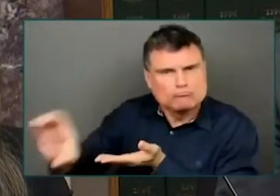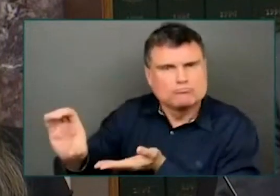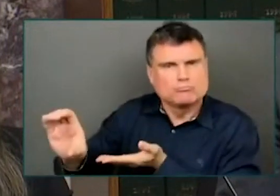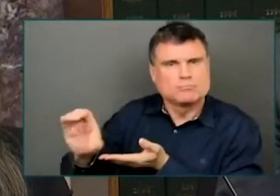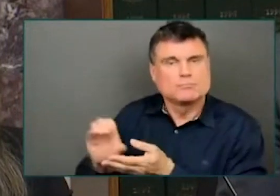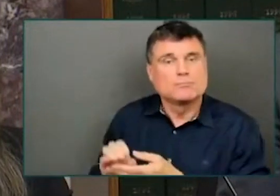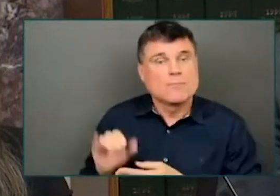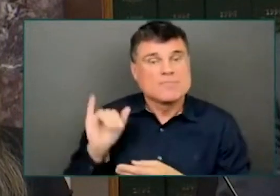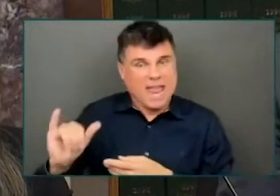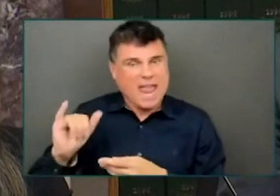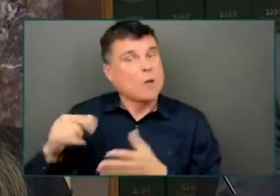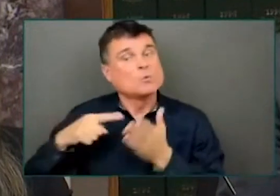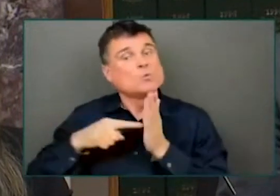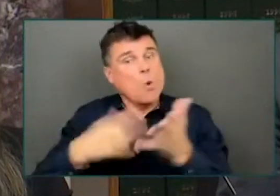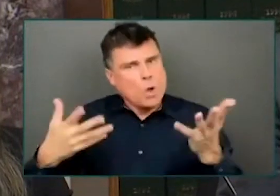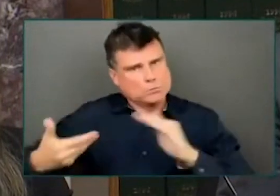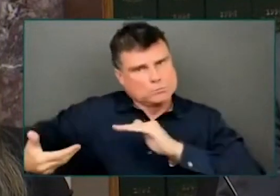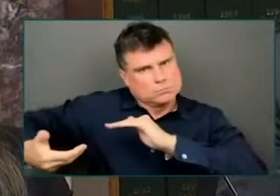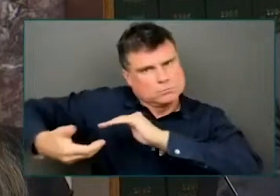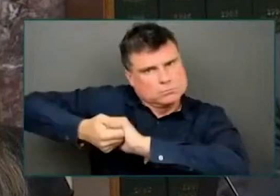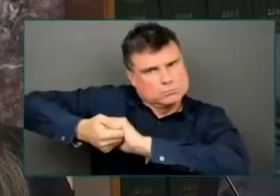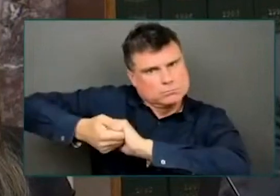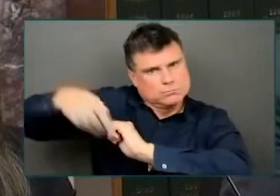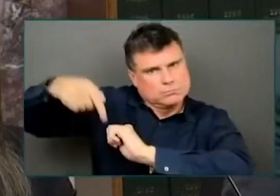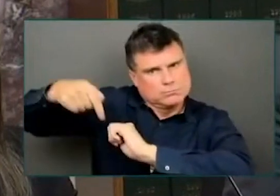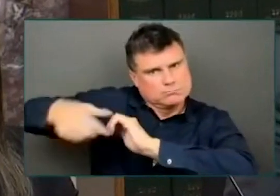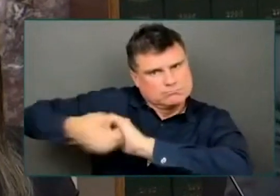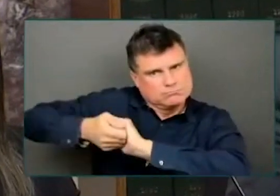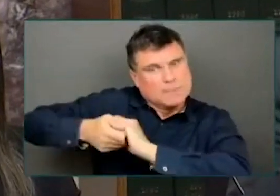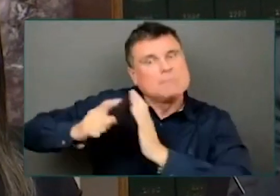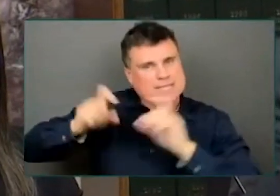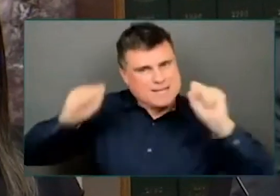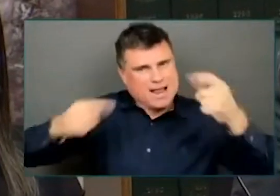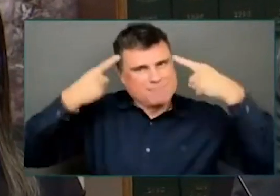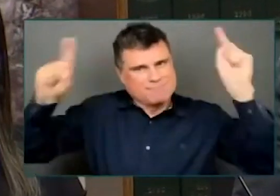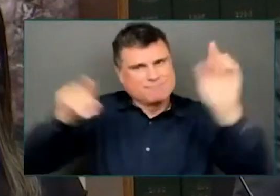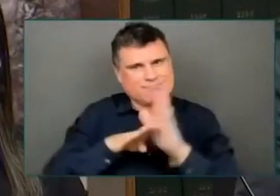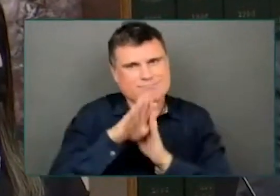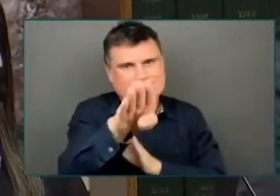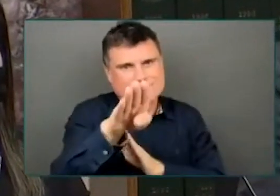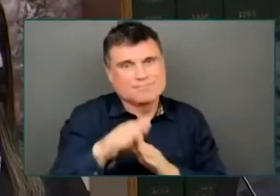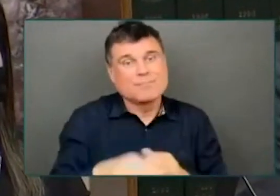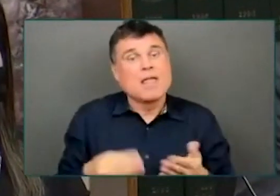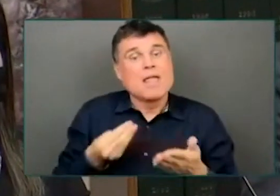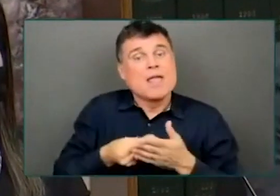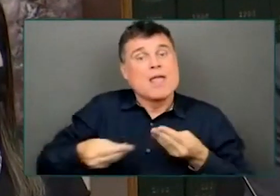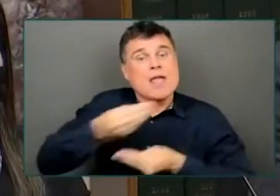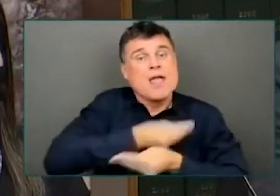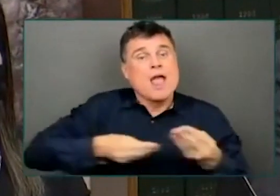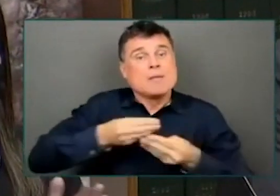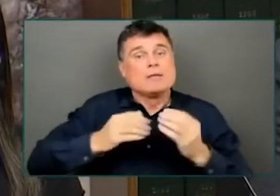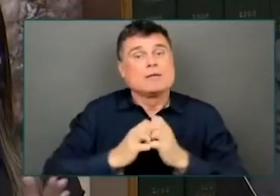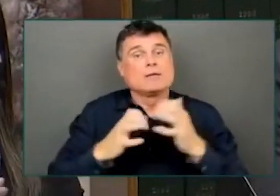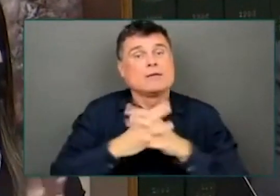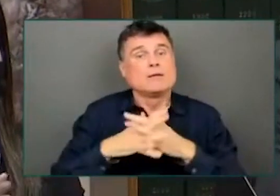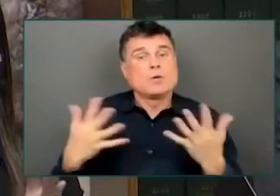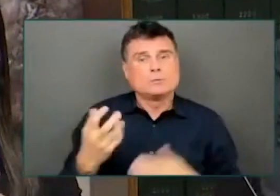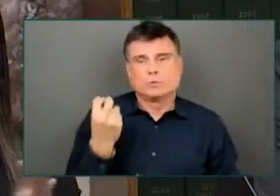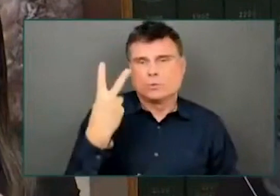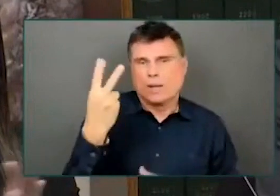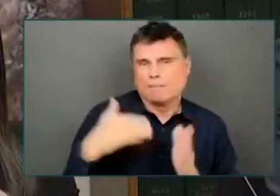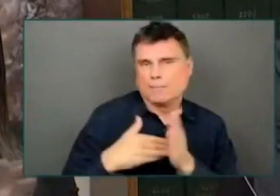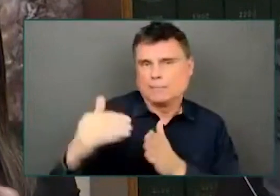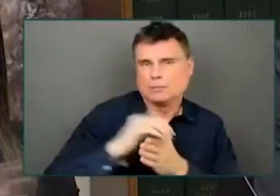Now, this year's budget creates a new Declaration Act Secretariat with $12 million over the next 3 years.